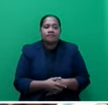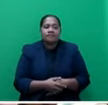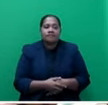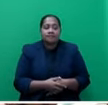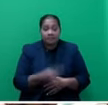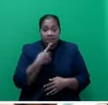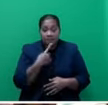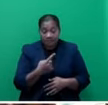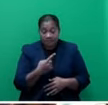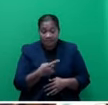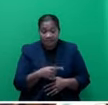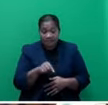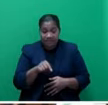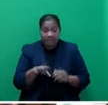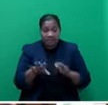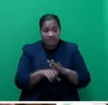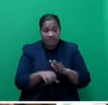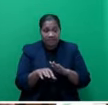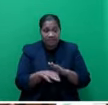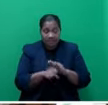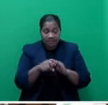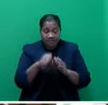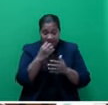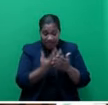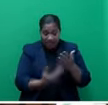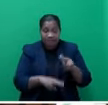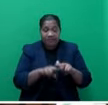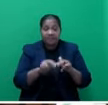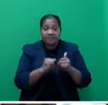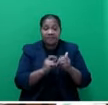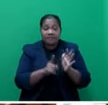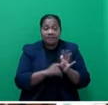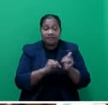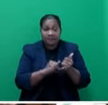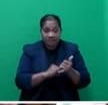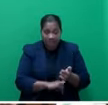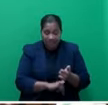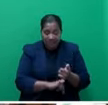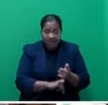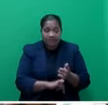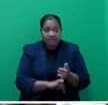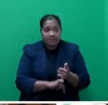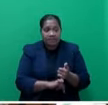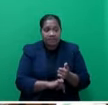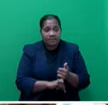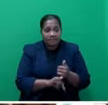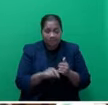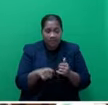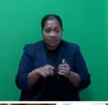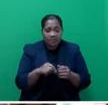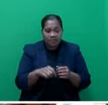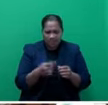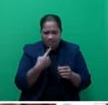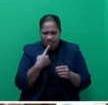FLS states corruption is not so complex, so widespread. This statement by FLS is misconceived and delusional. To allude that corruption is